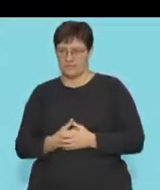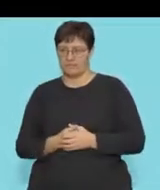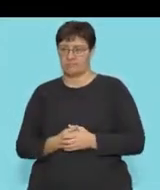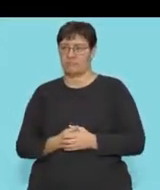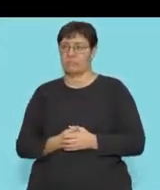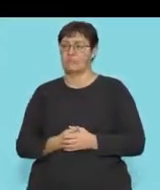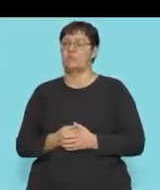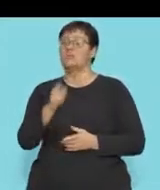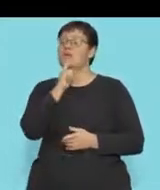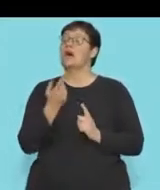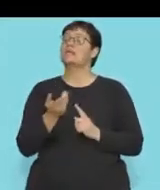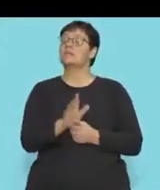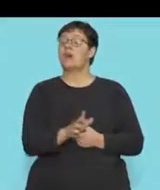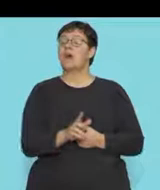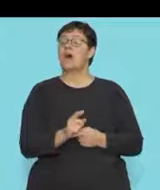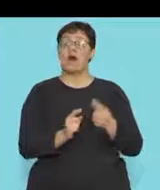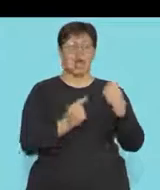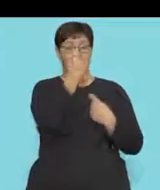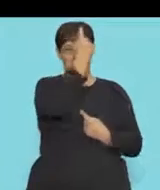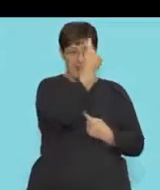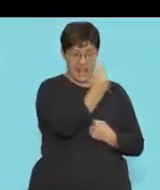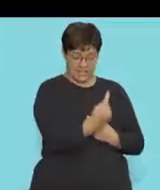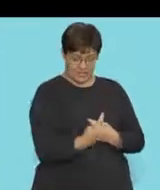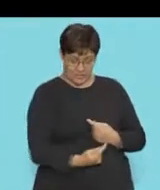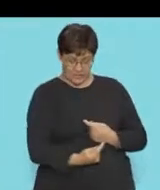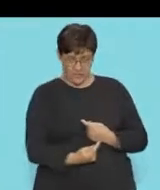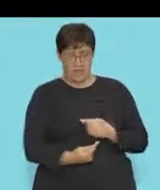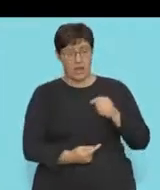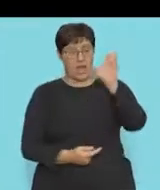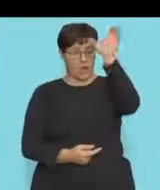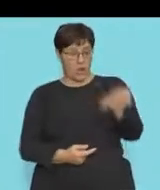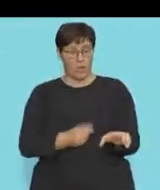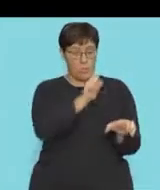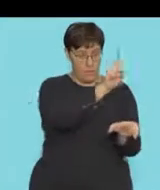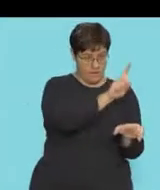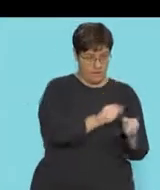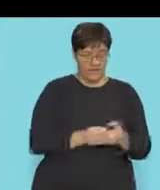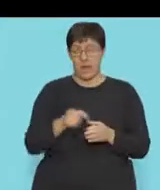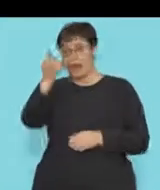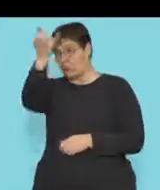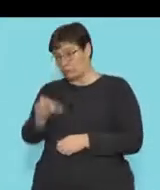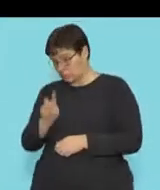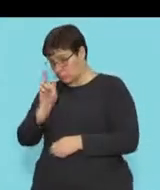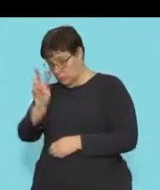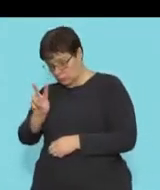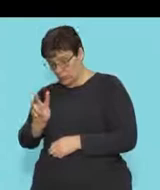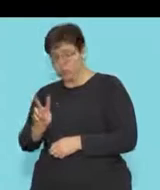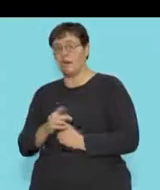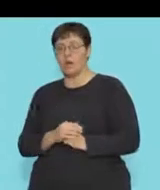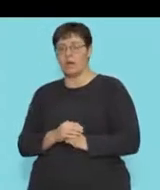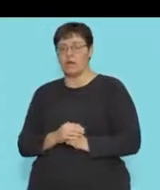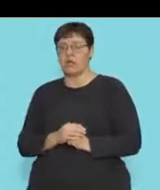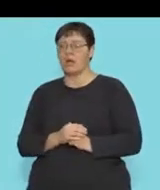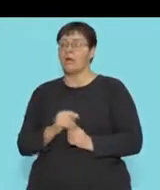reads, indicate whether each of the following descriptions in column 1 and 2 apply to